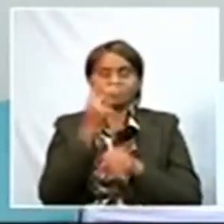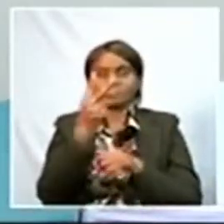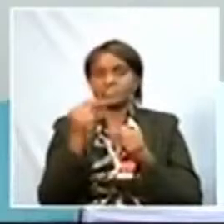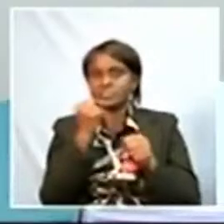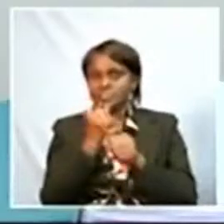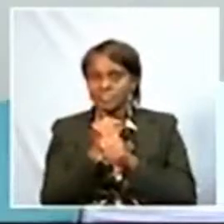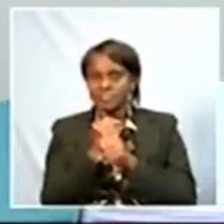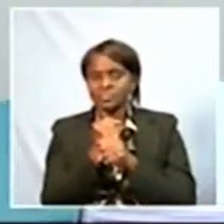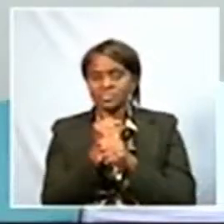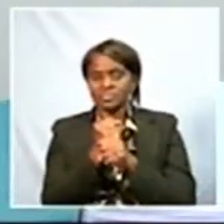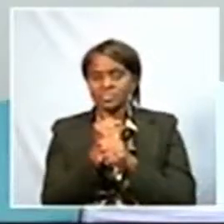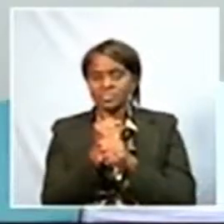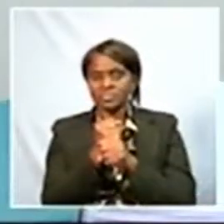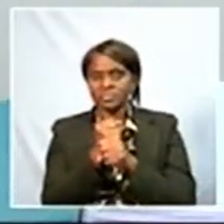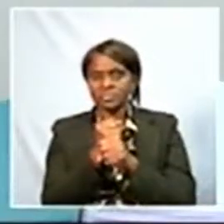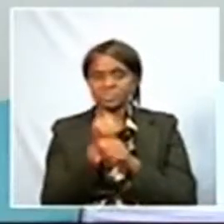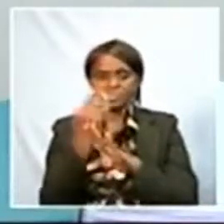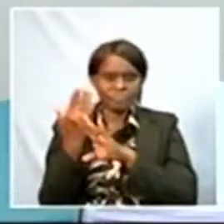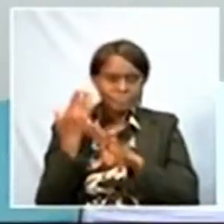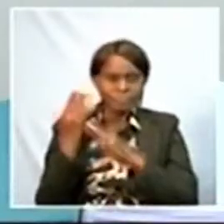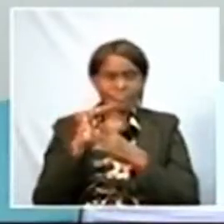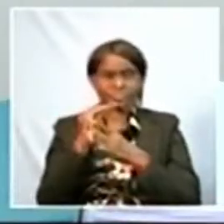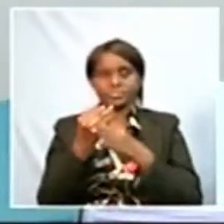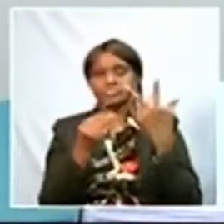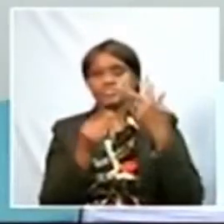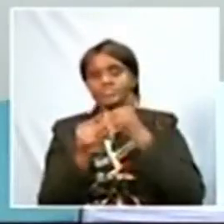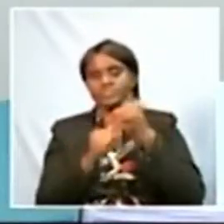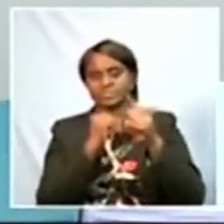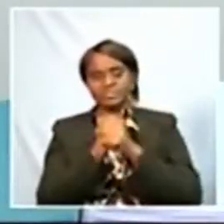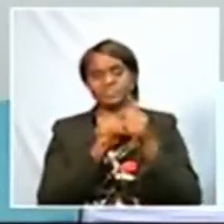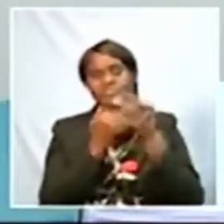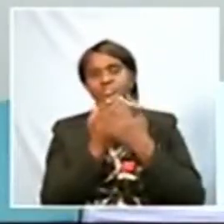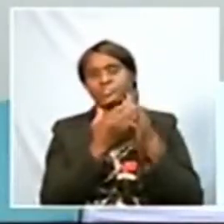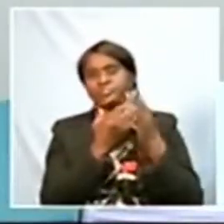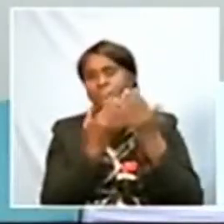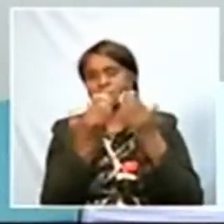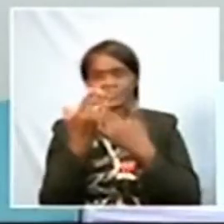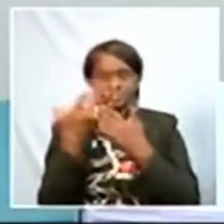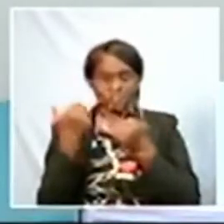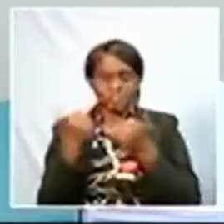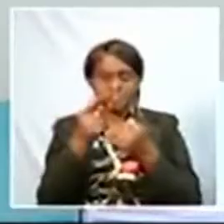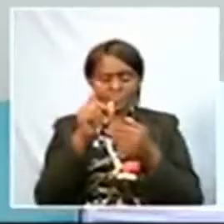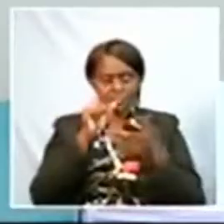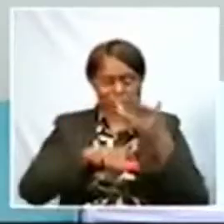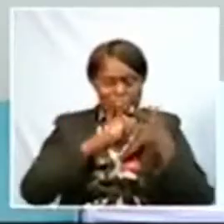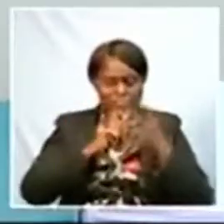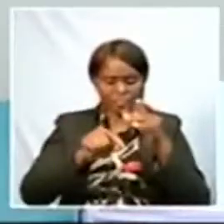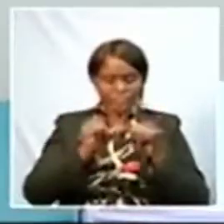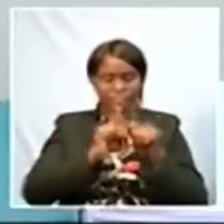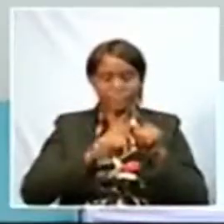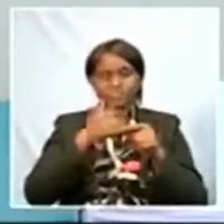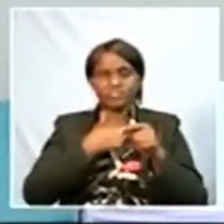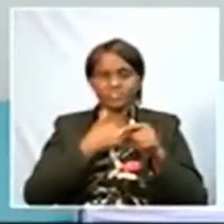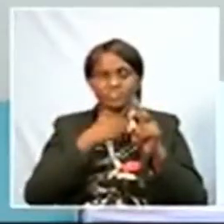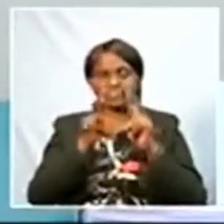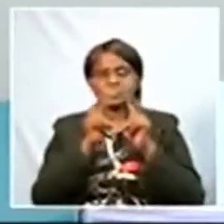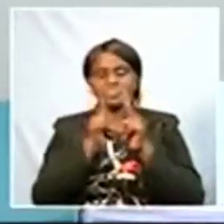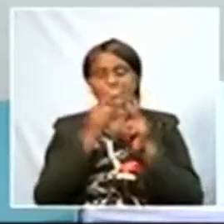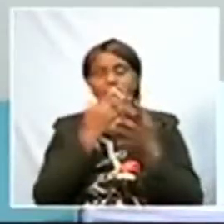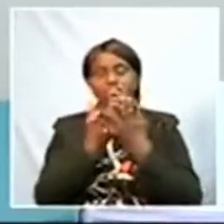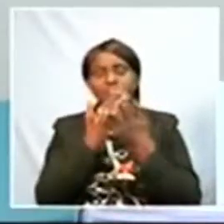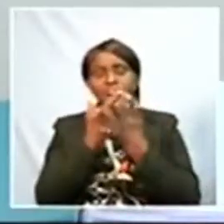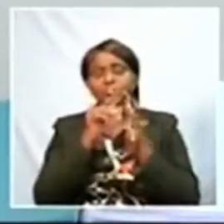years before or 3 years before. The cost implication, and you are very, very good in